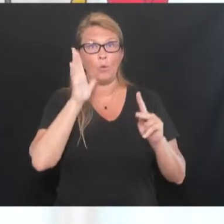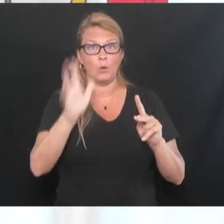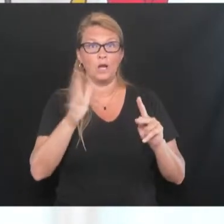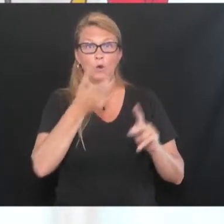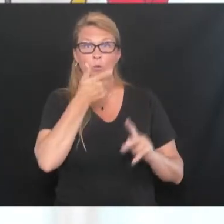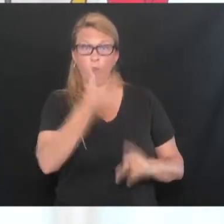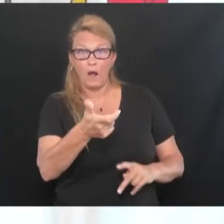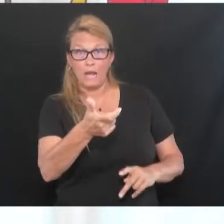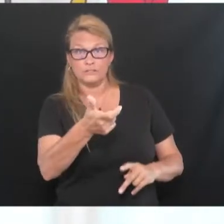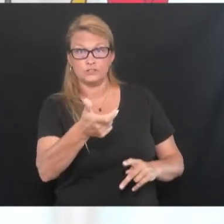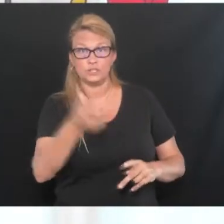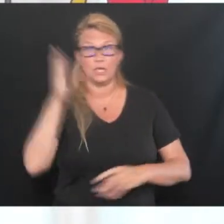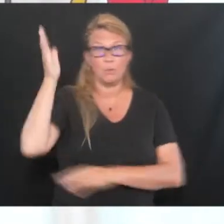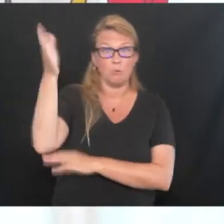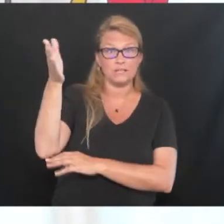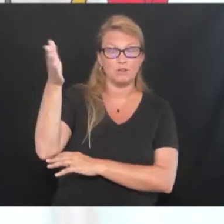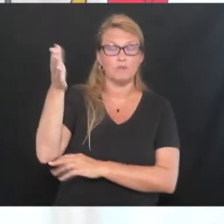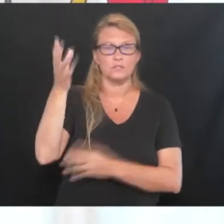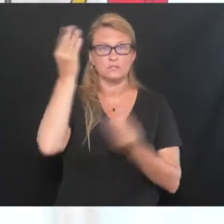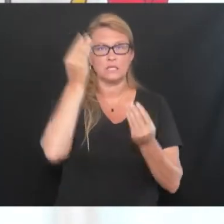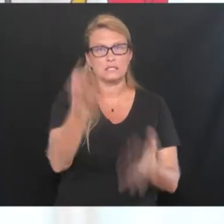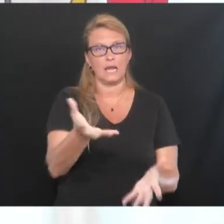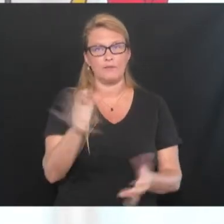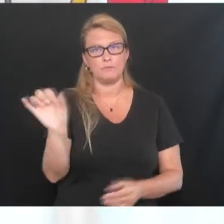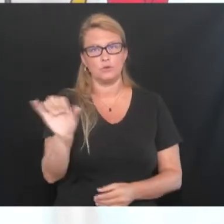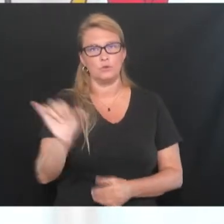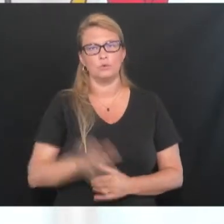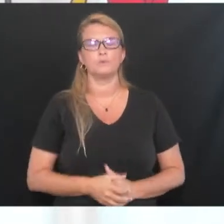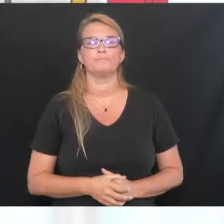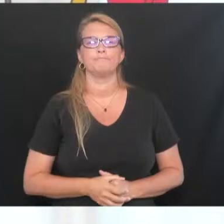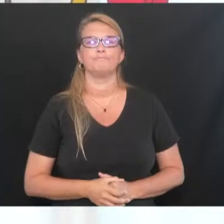bit, we'll be able to tell them. But anyway, General, go, please.